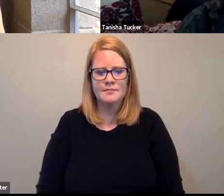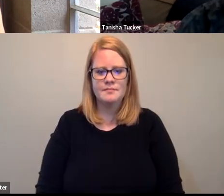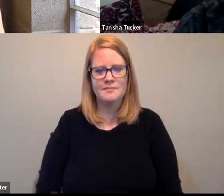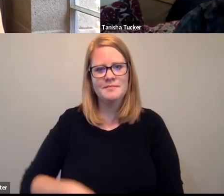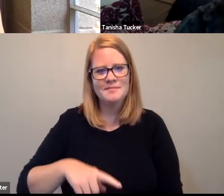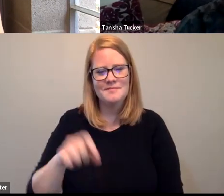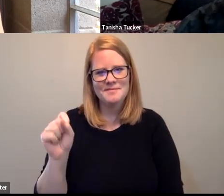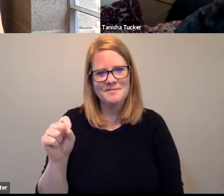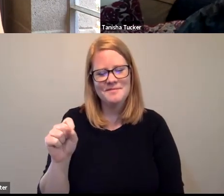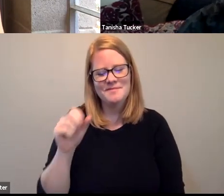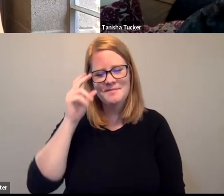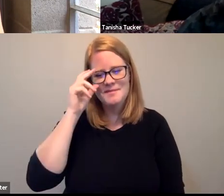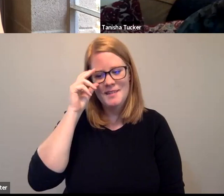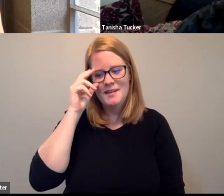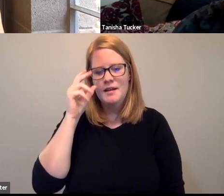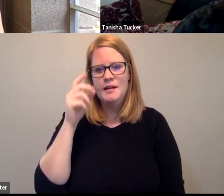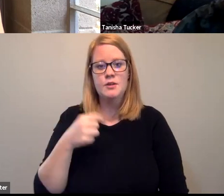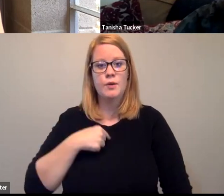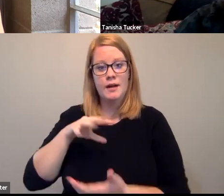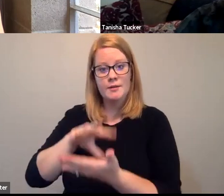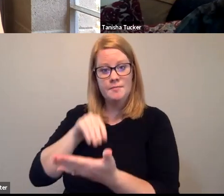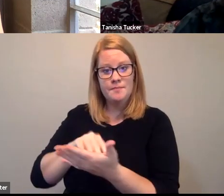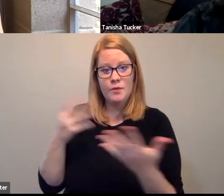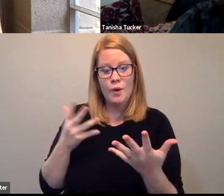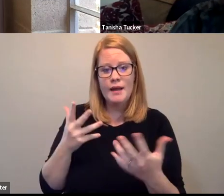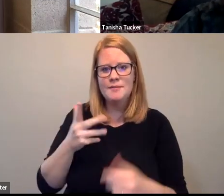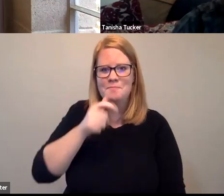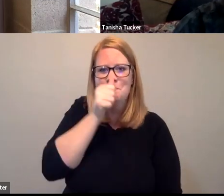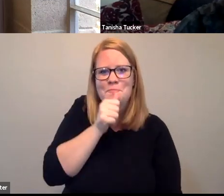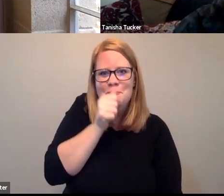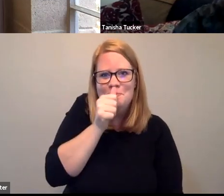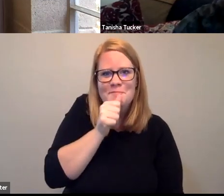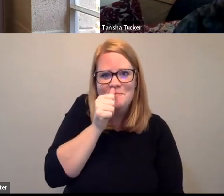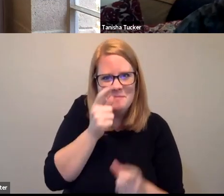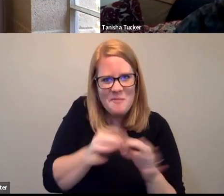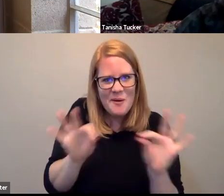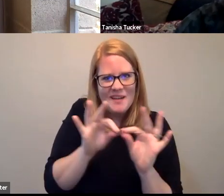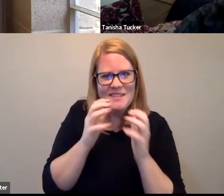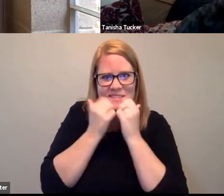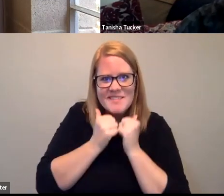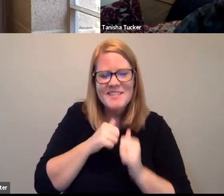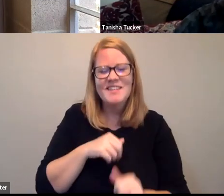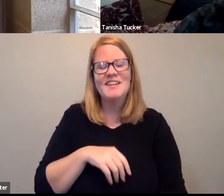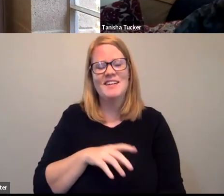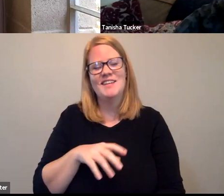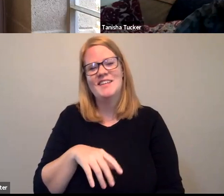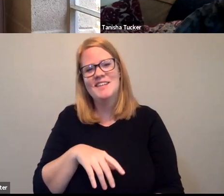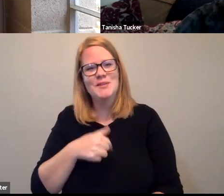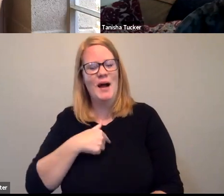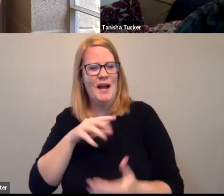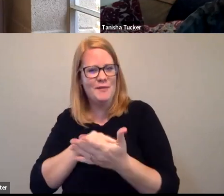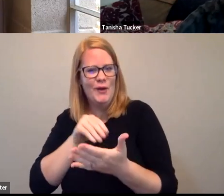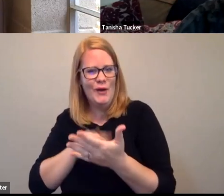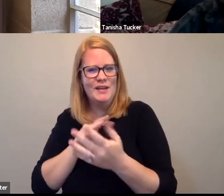I feel like it's patience. I feel patience is one thing that I've learned from the saguaros,